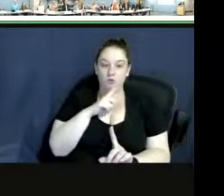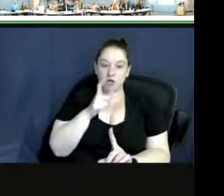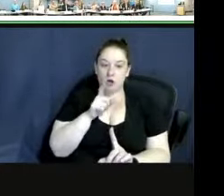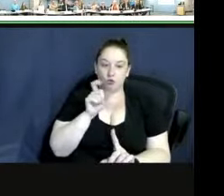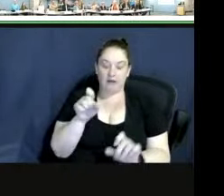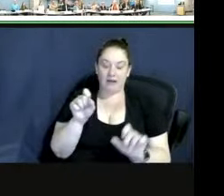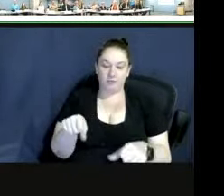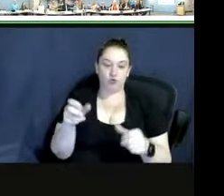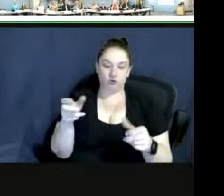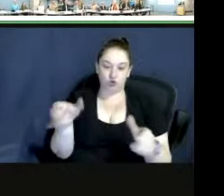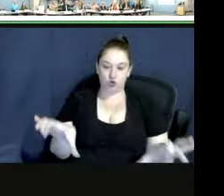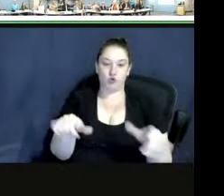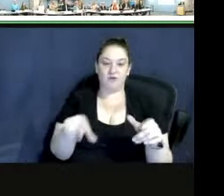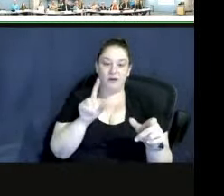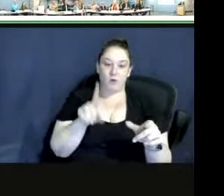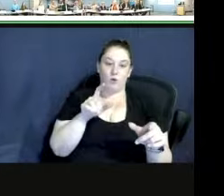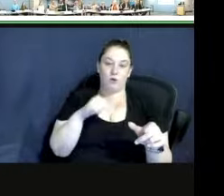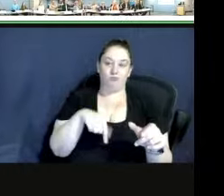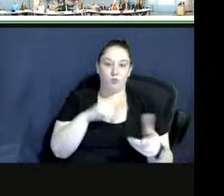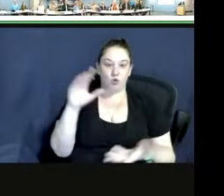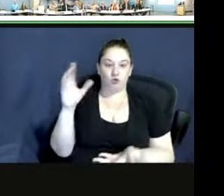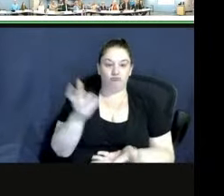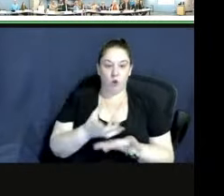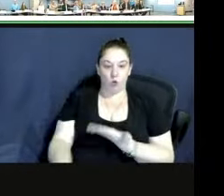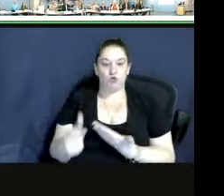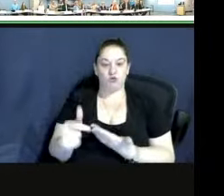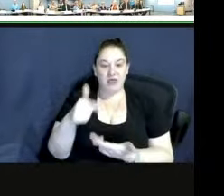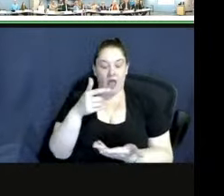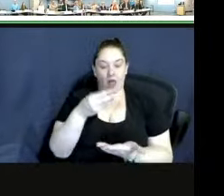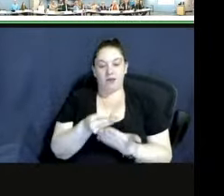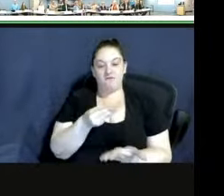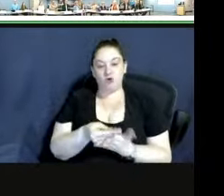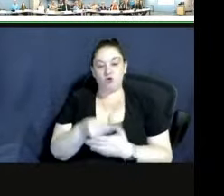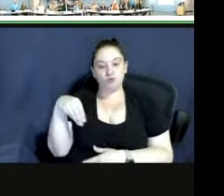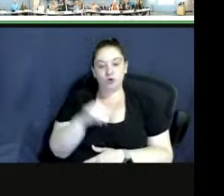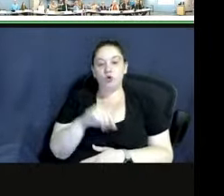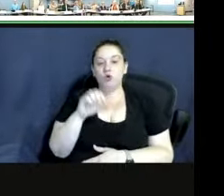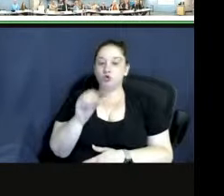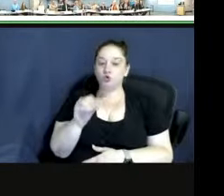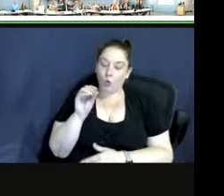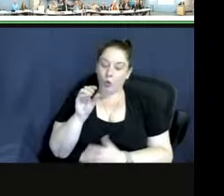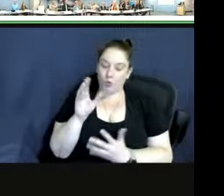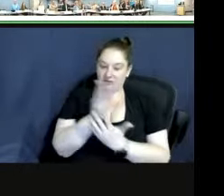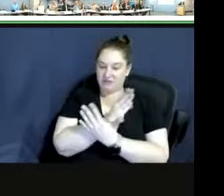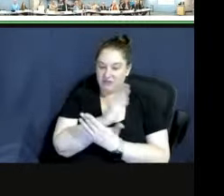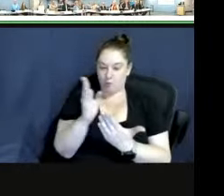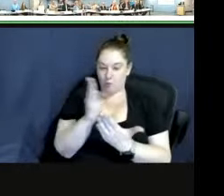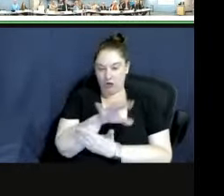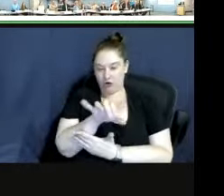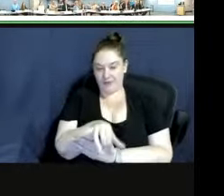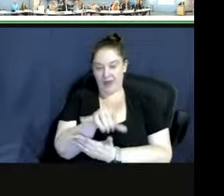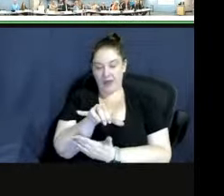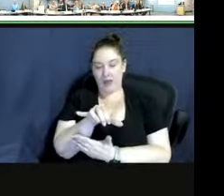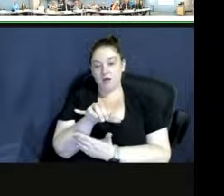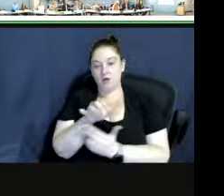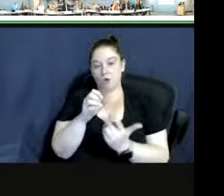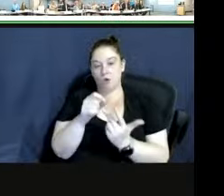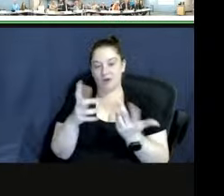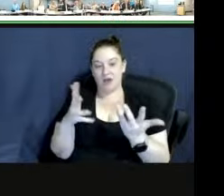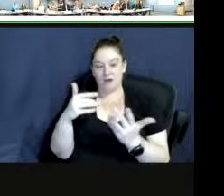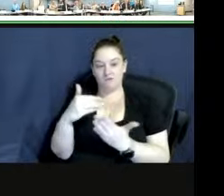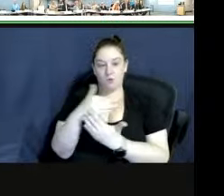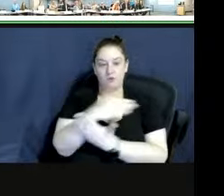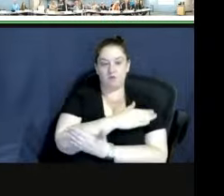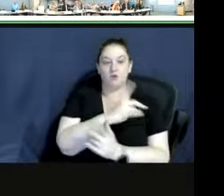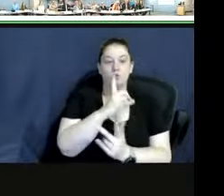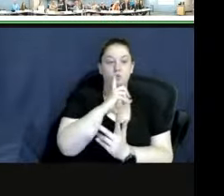that, that's where we lose that revenue. So somewhere in there is where we kind of go the other direction with loss